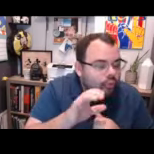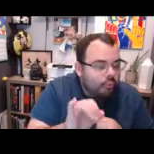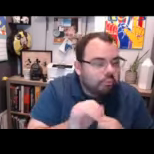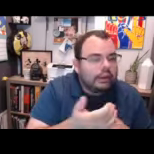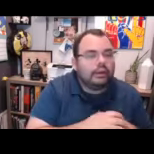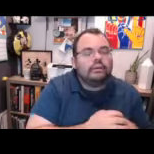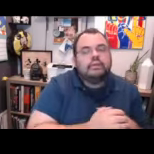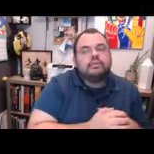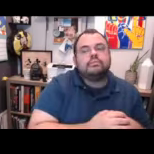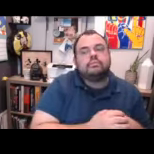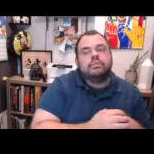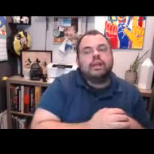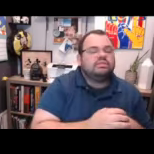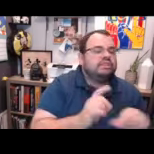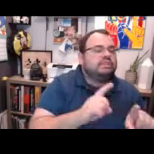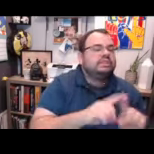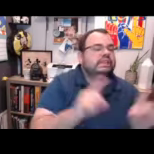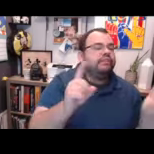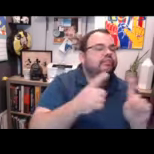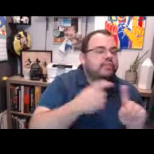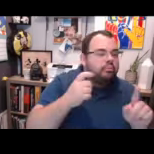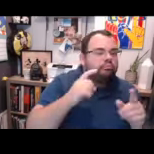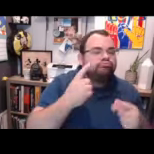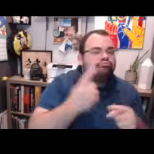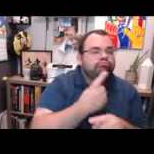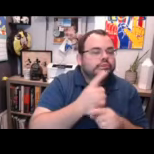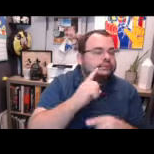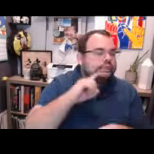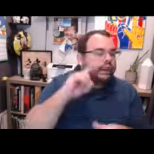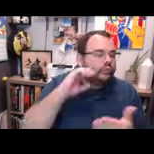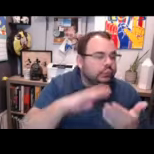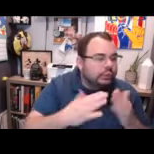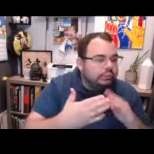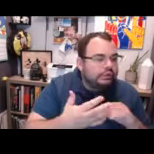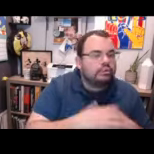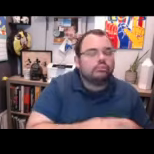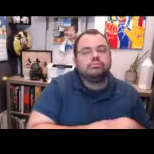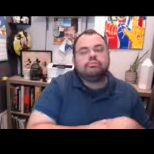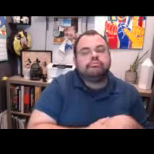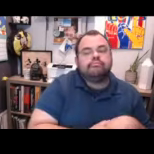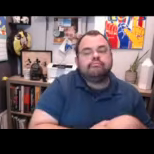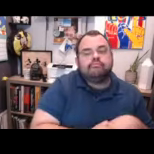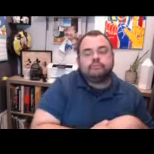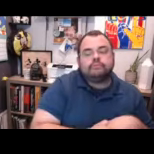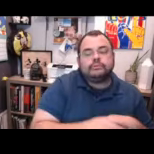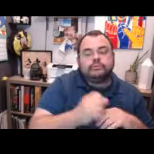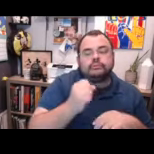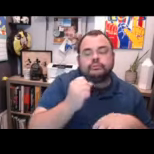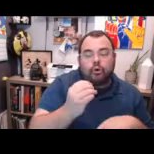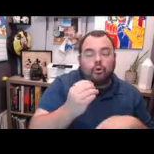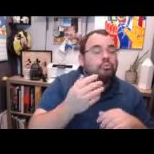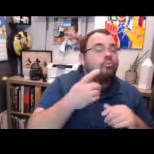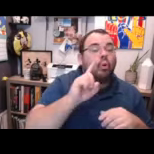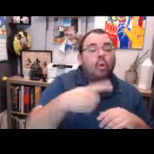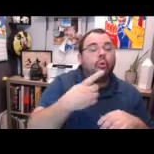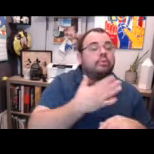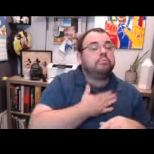how proud they were, how proud I was as a cochlear implant user in the